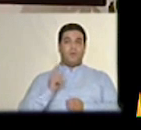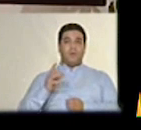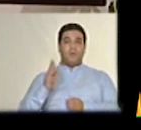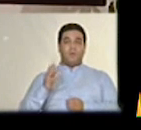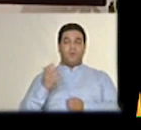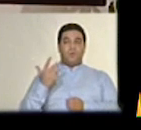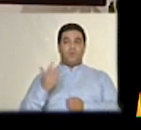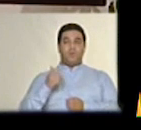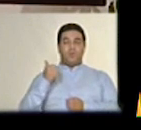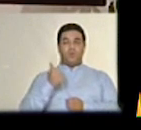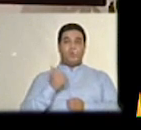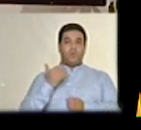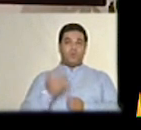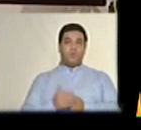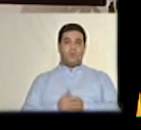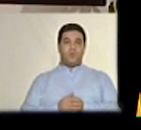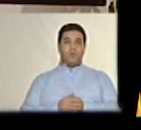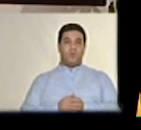1503-yil.